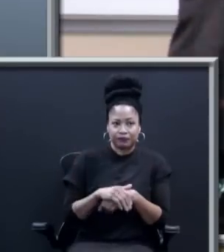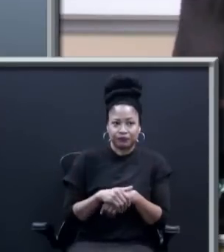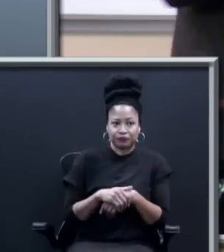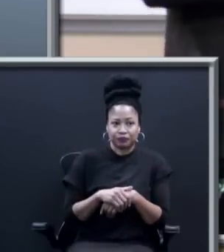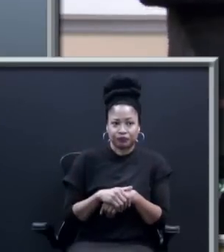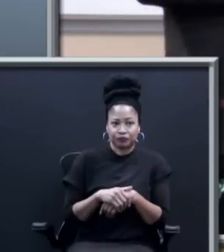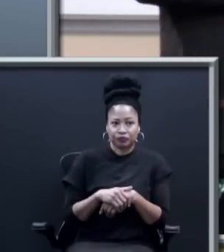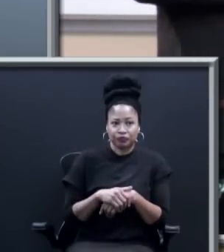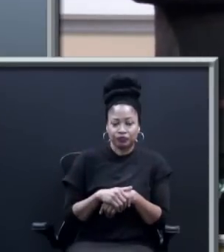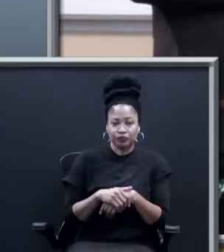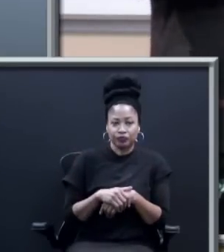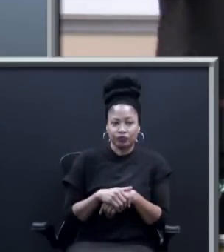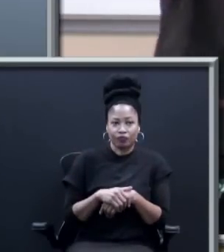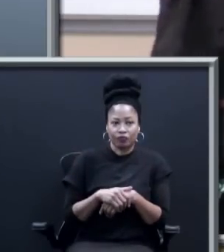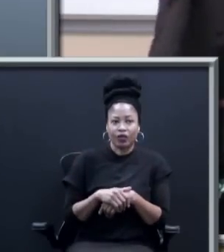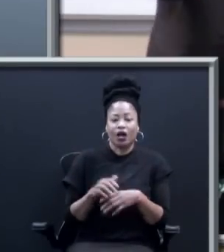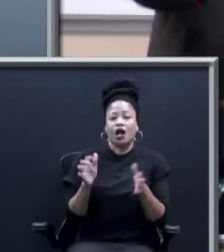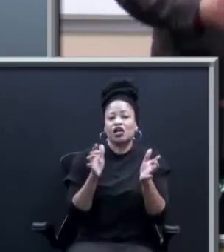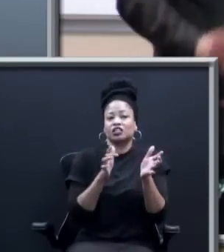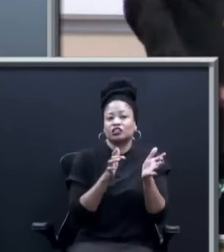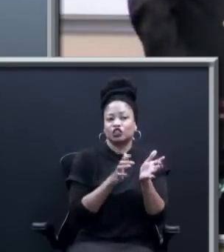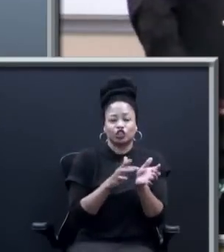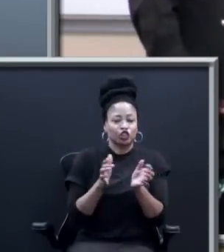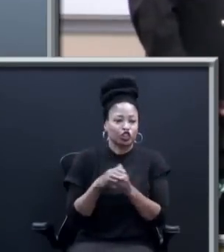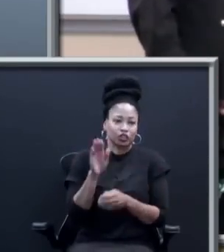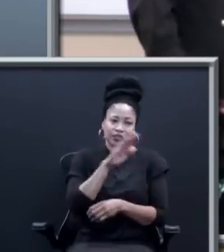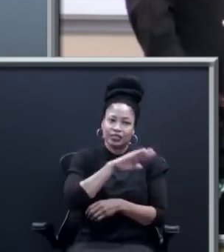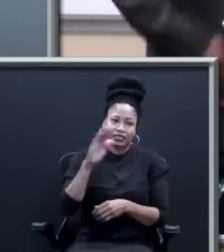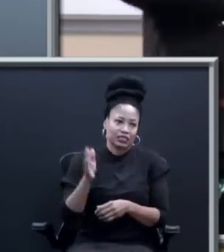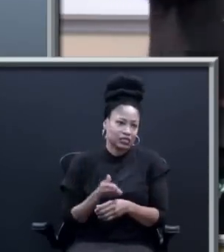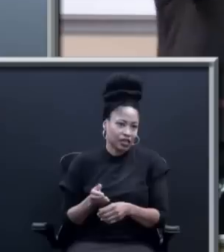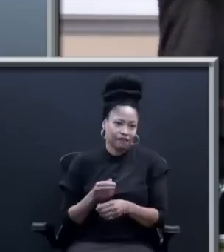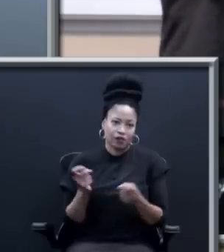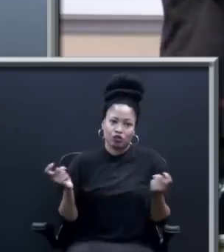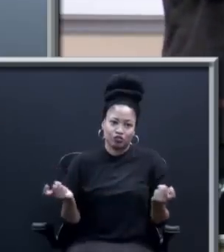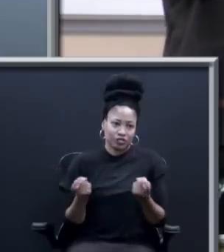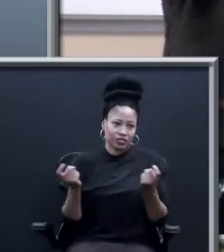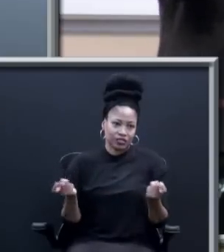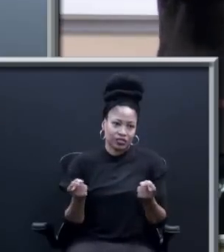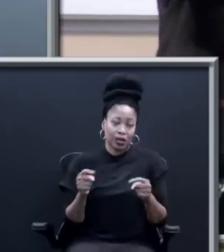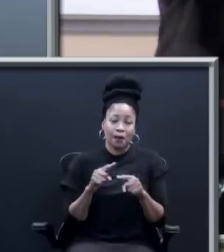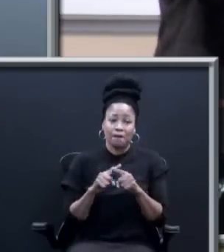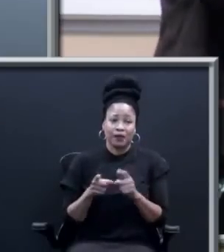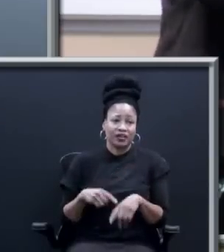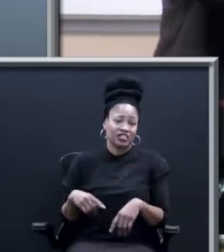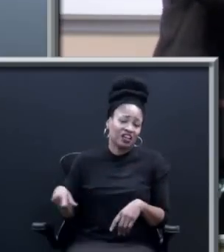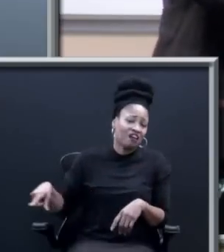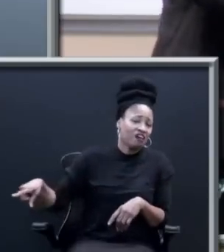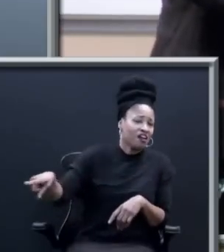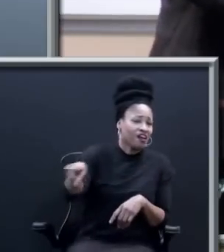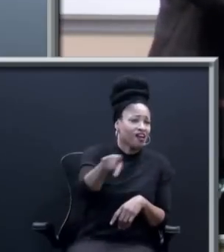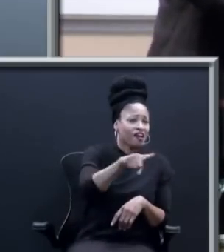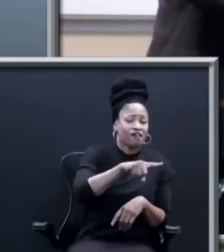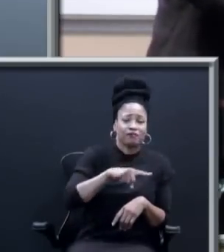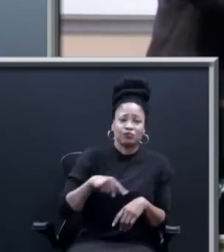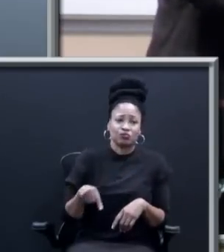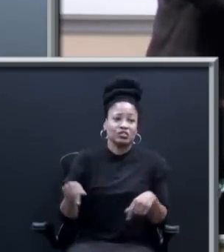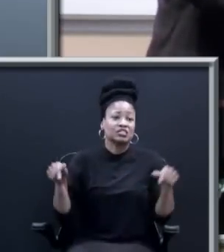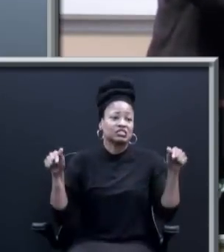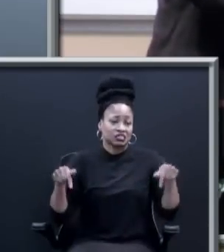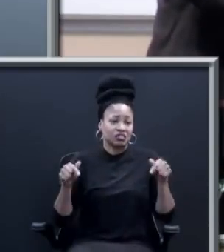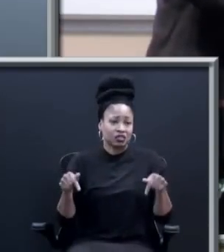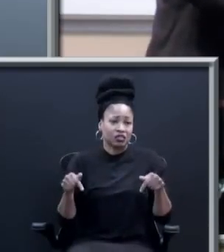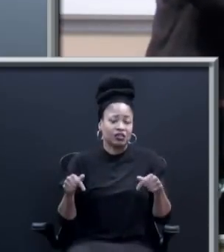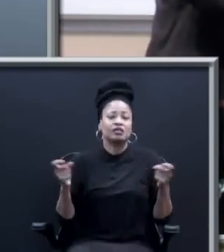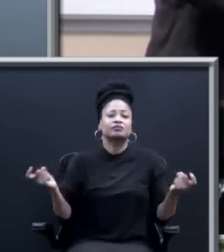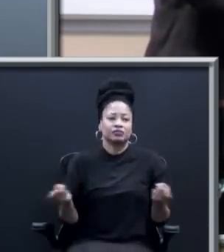from among us. Jesus never committed a sin. But everybody in here have committed a sin. If you